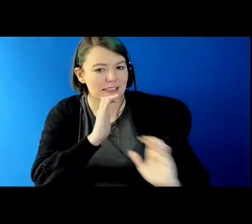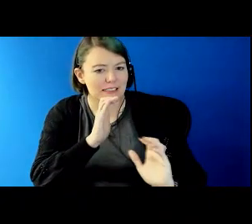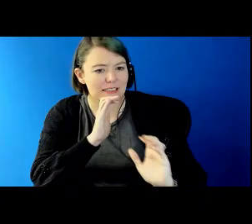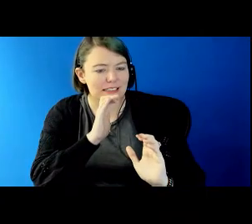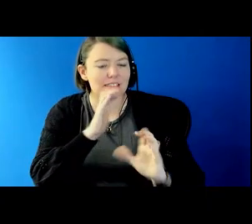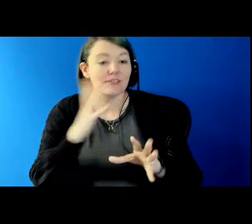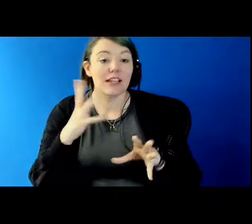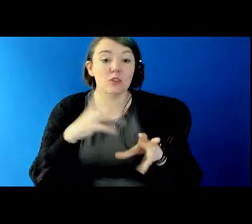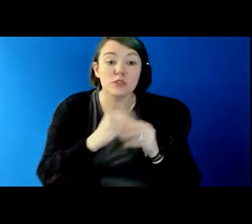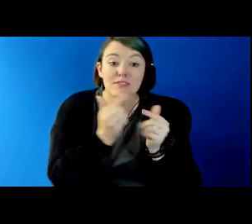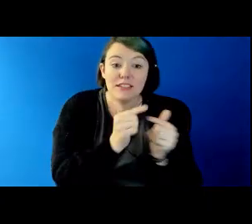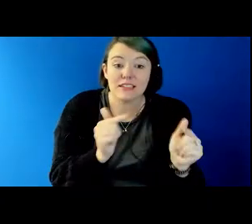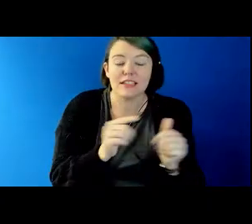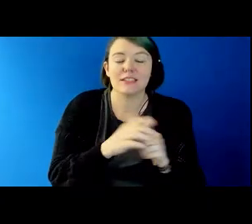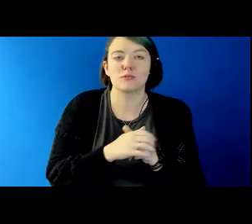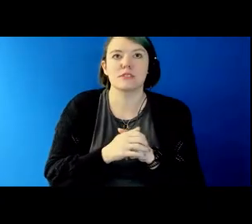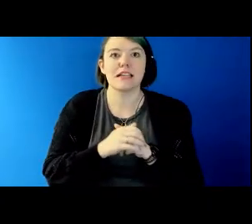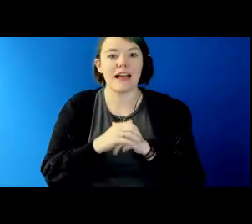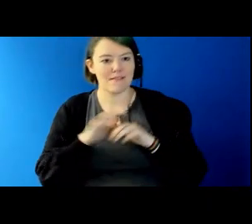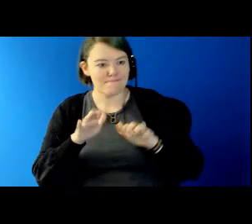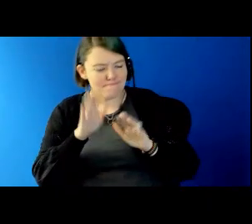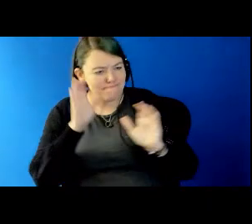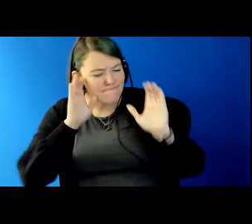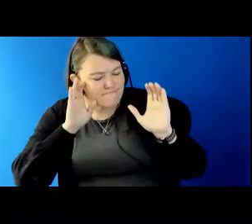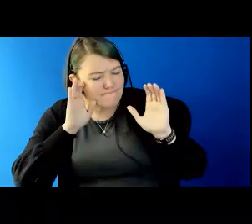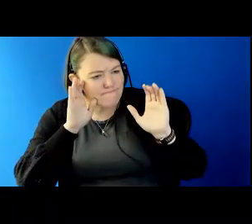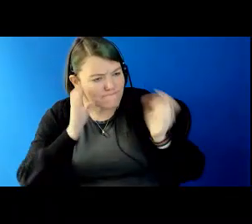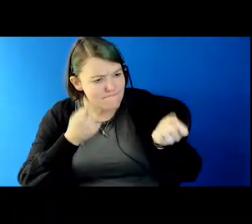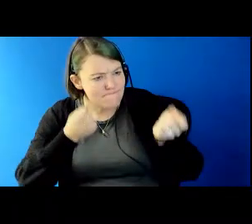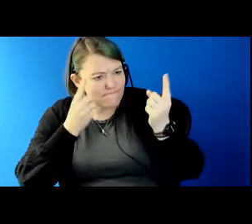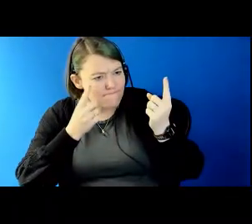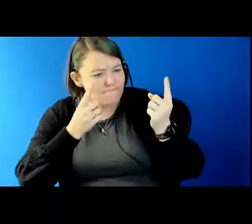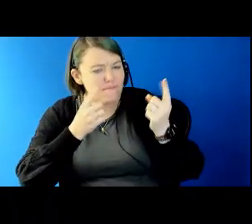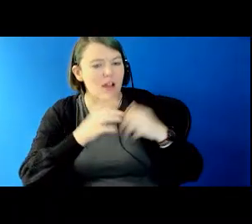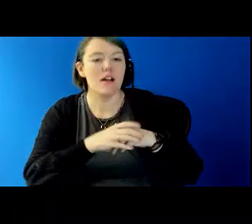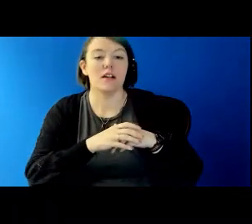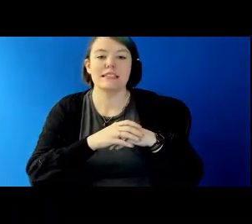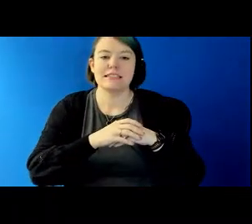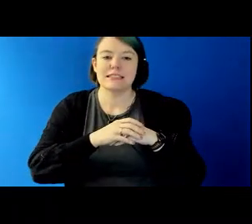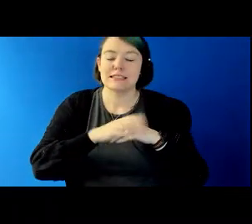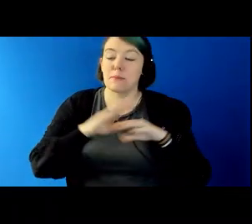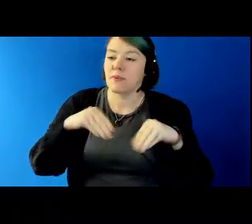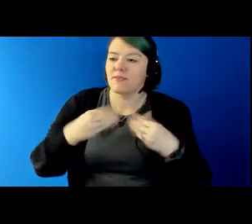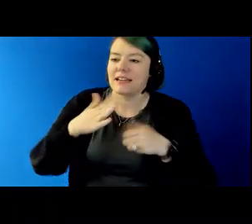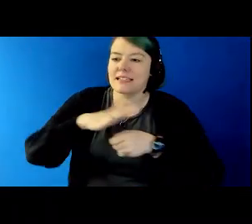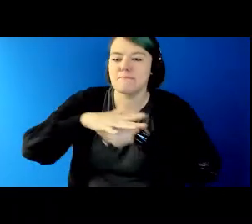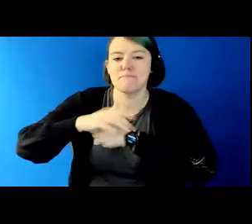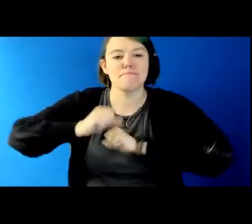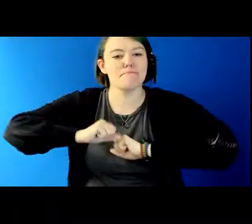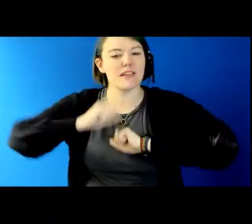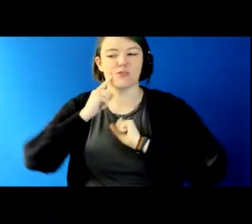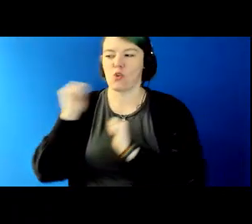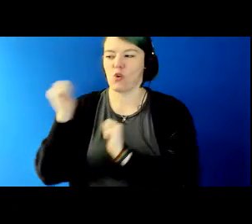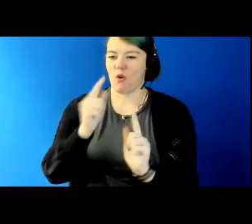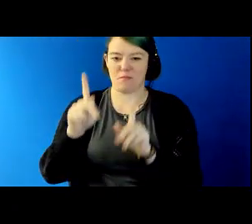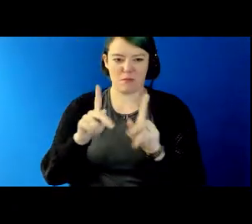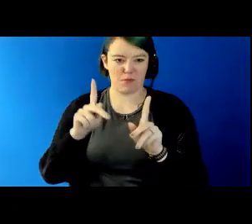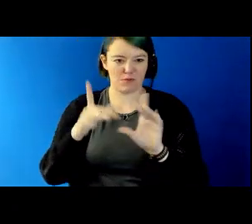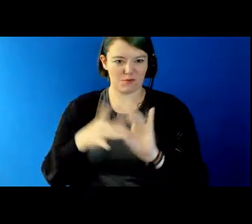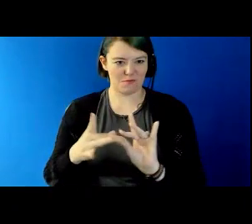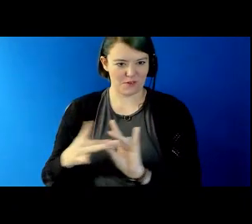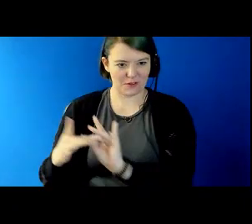listening, creating a space where all voices are heard. Another idea is to equip supervisors to lead